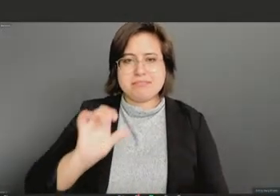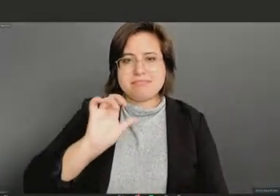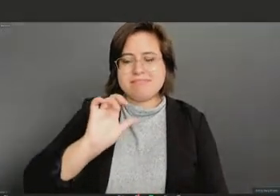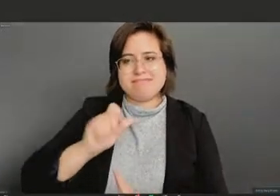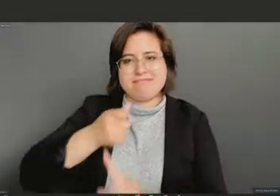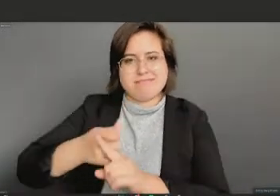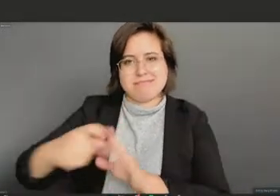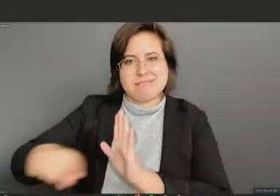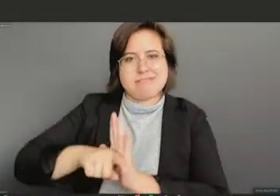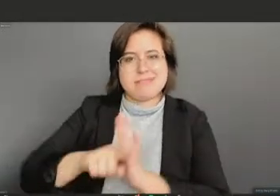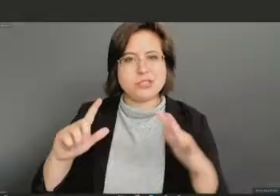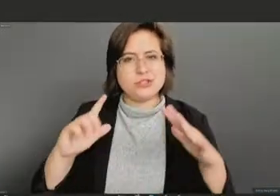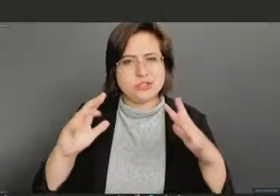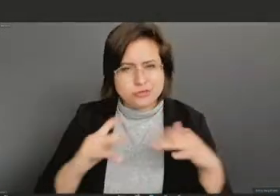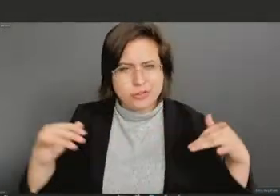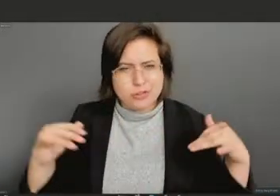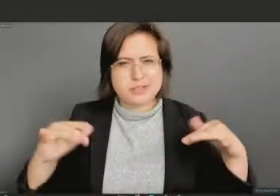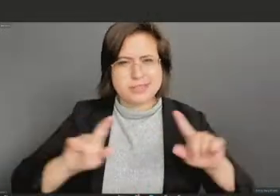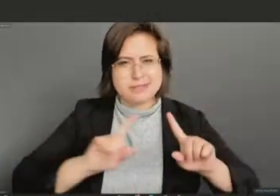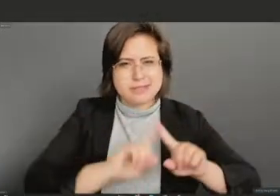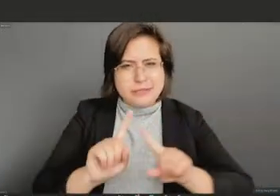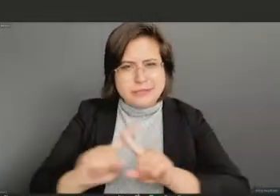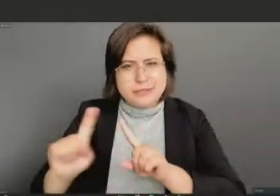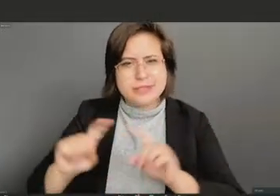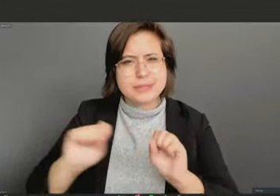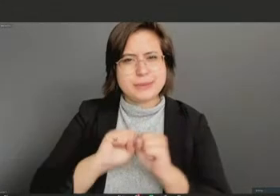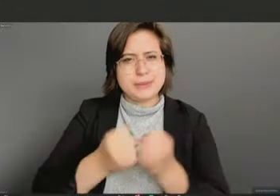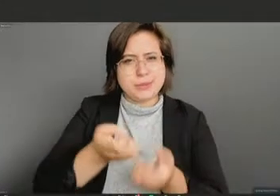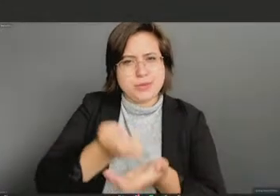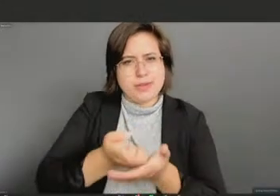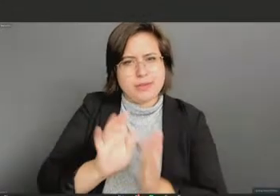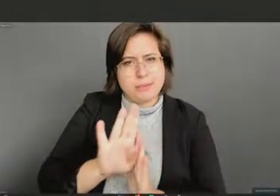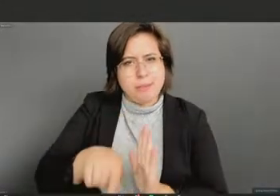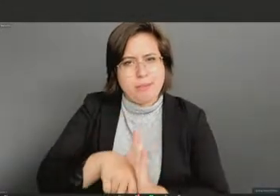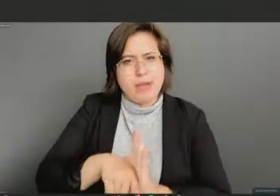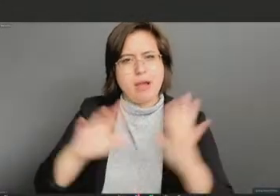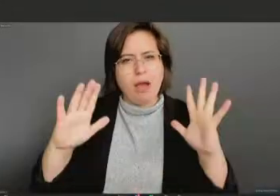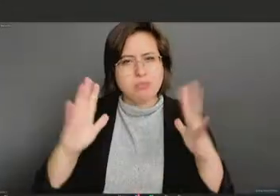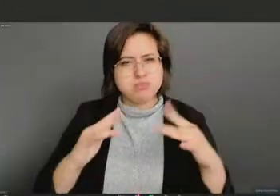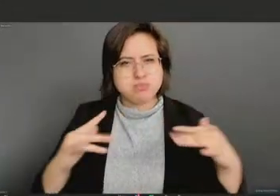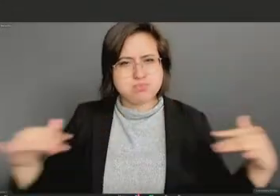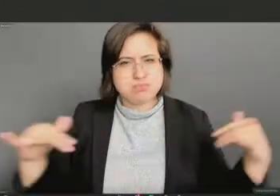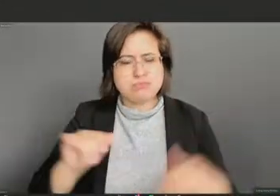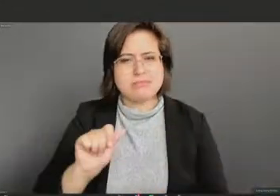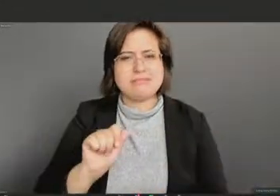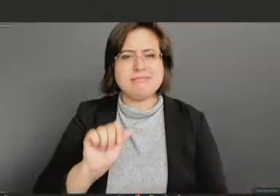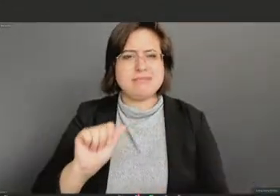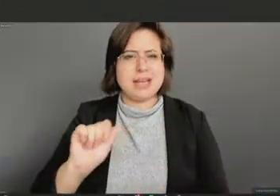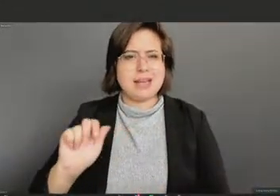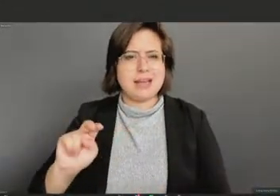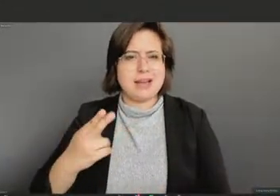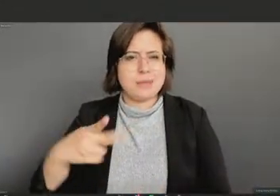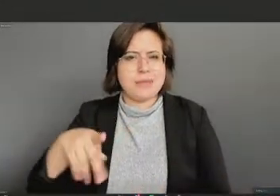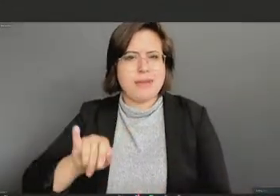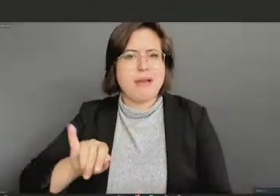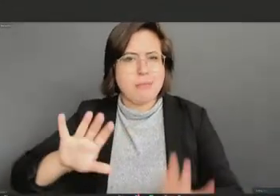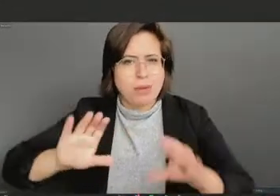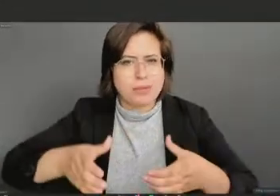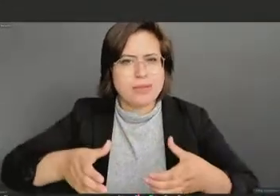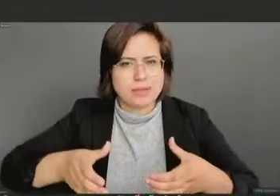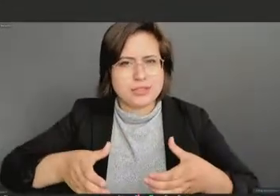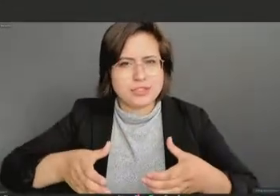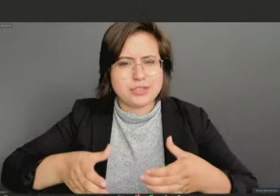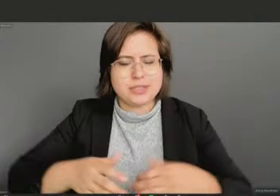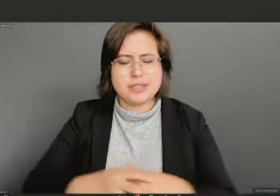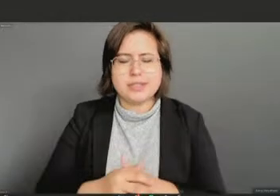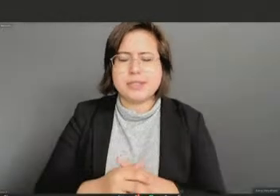diversity of different social economic backgrounds across the Asian American, Native Hawaiian, Pacific Islander population, and